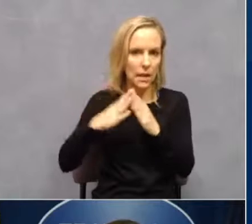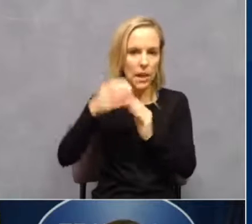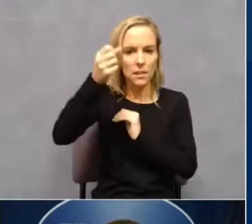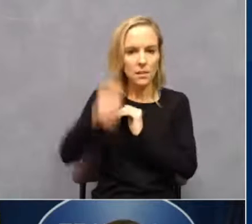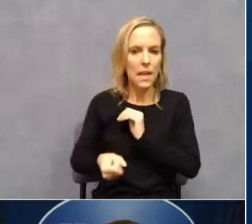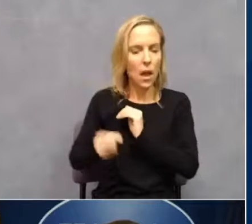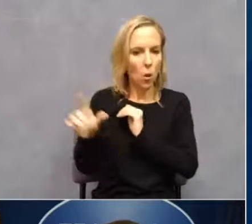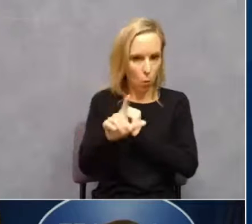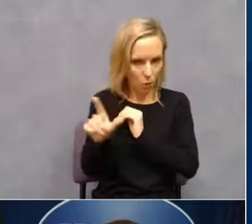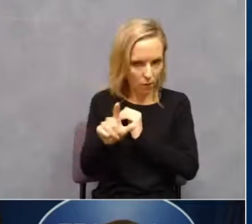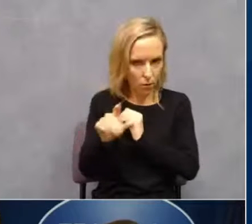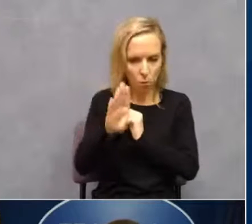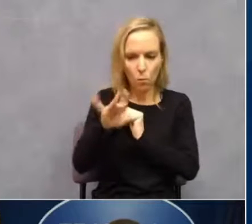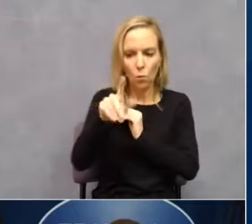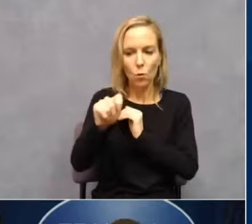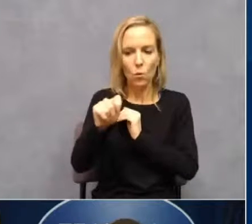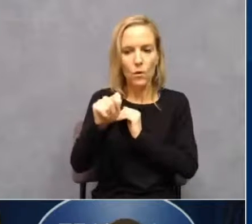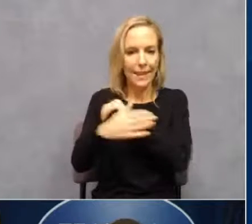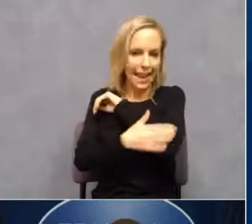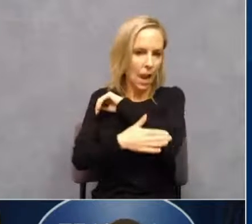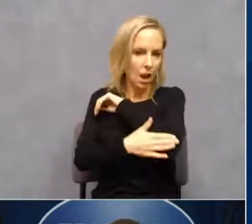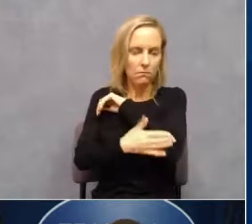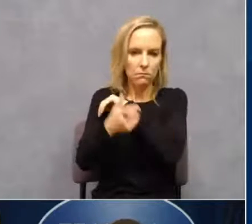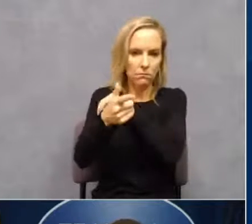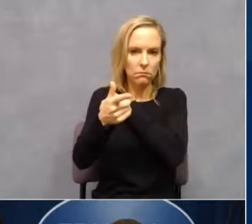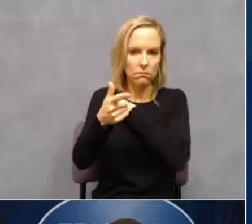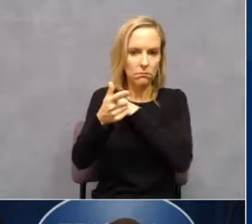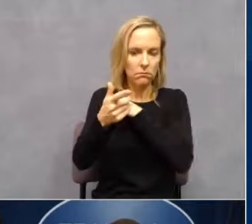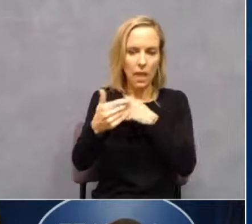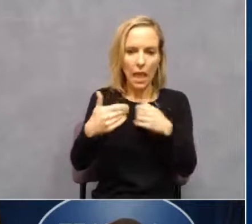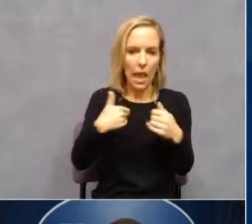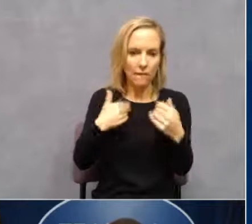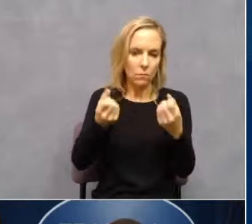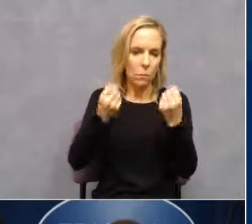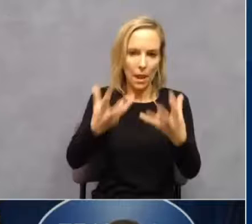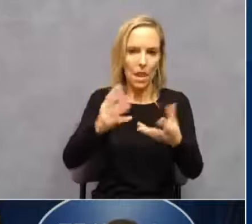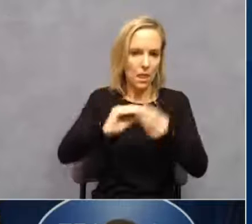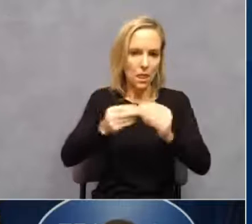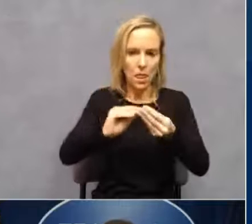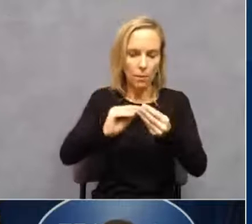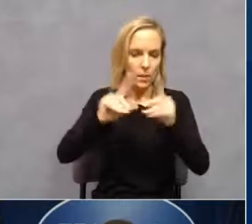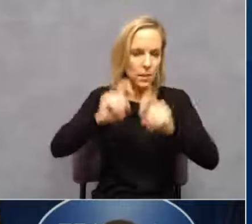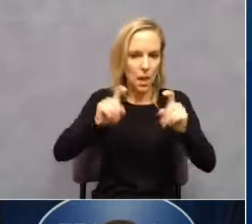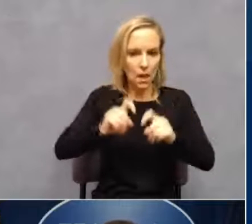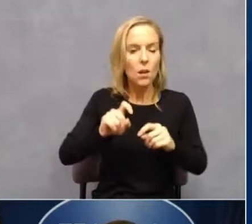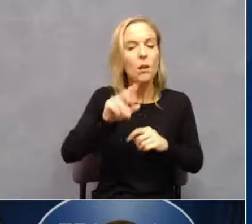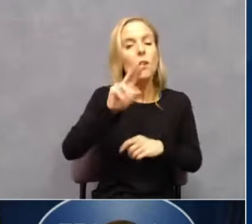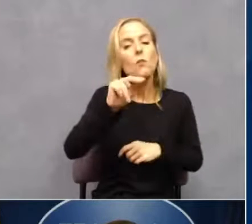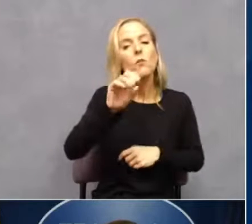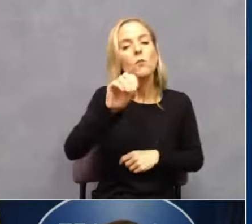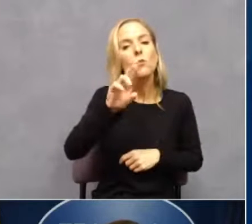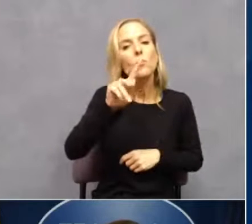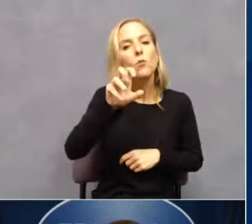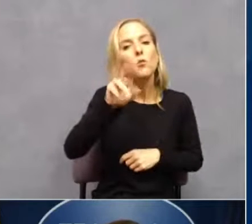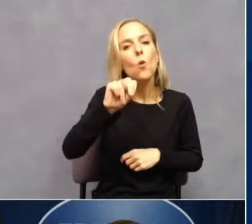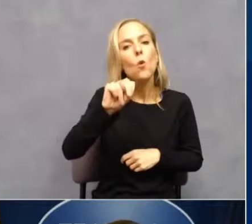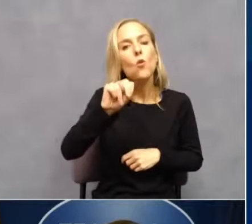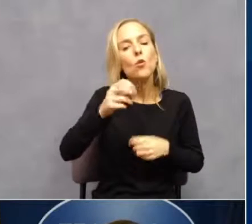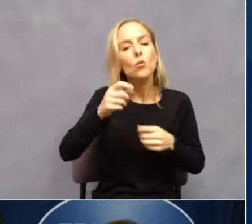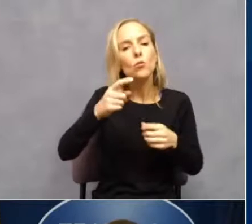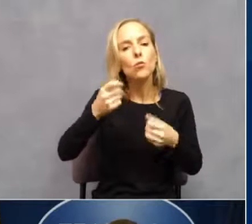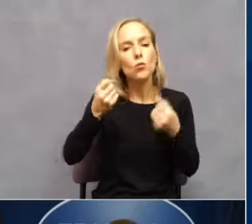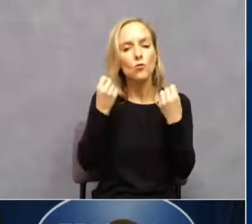Bullock County, all with significant number of tests. There's also the Norton drive-through testing, and that one's doing